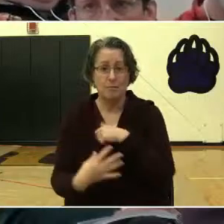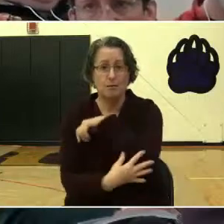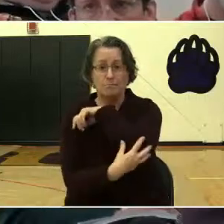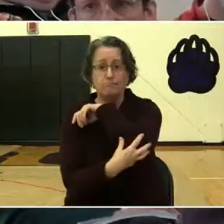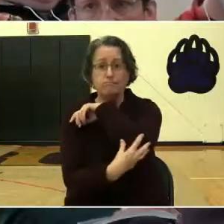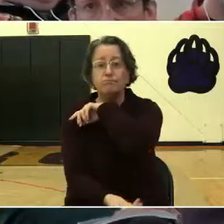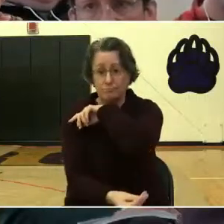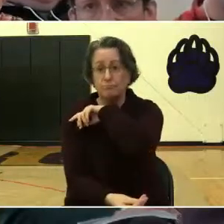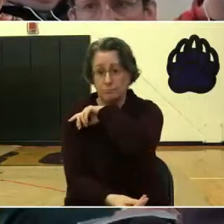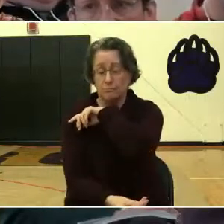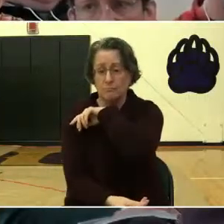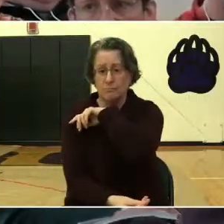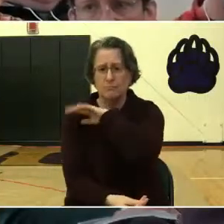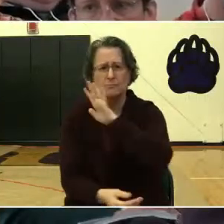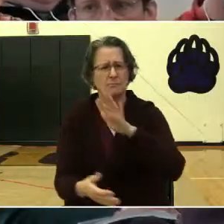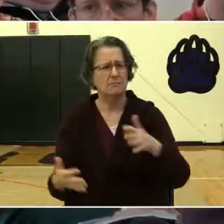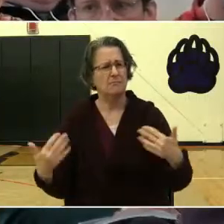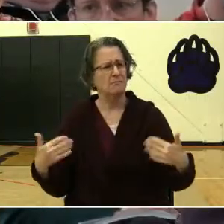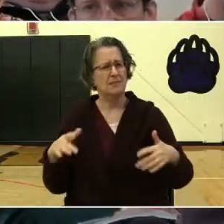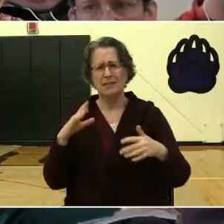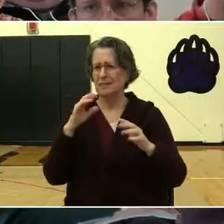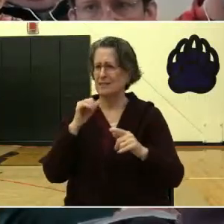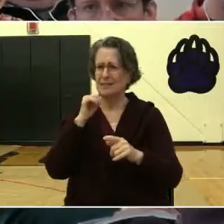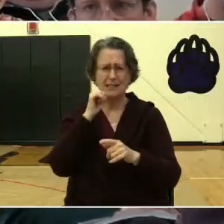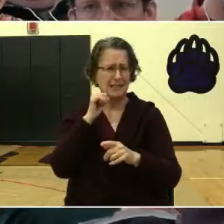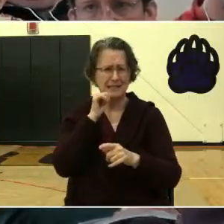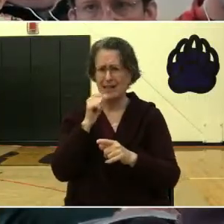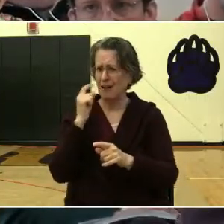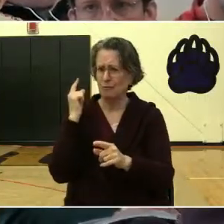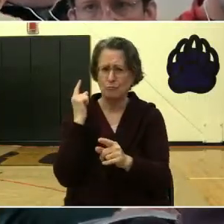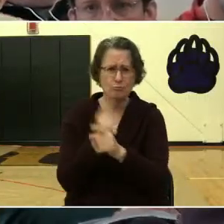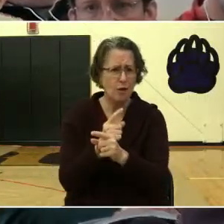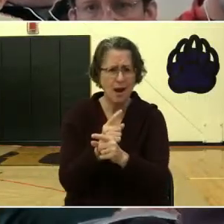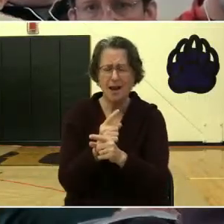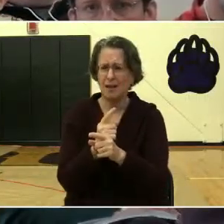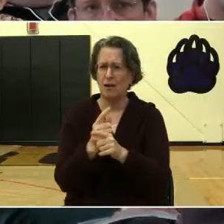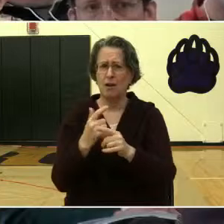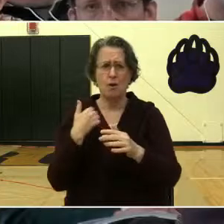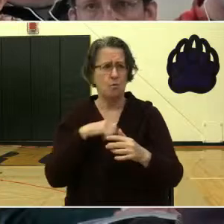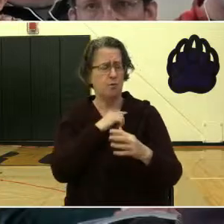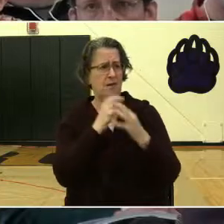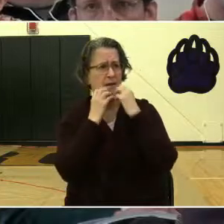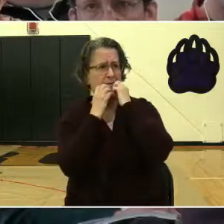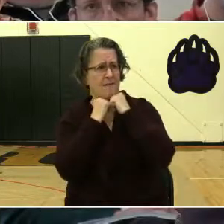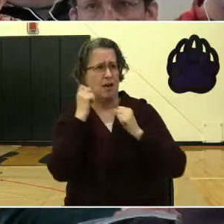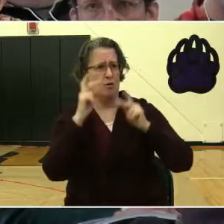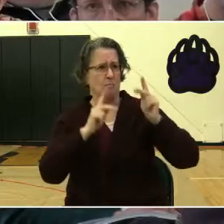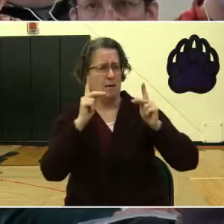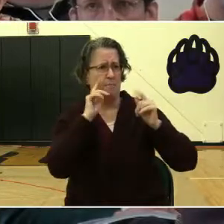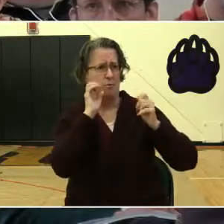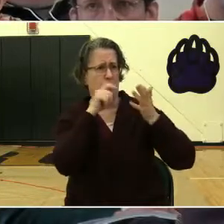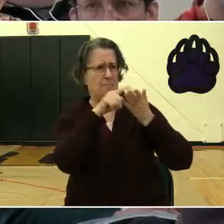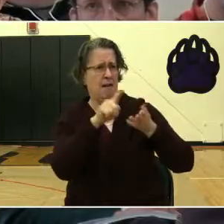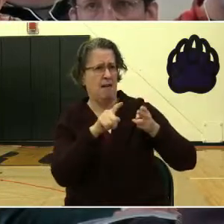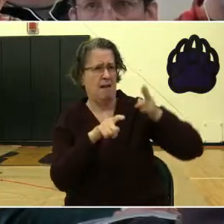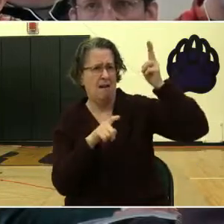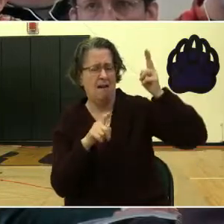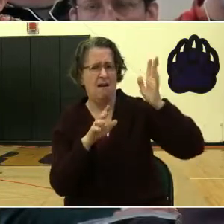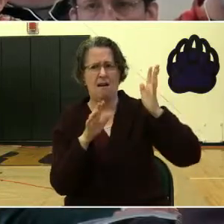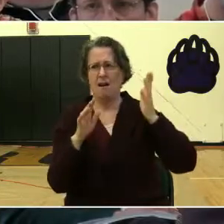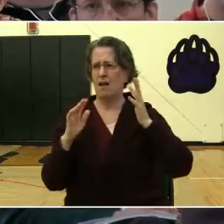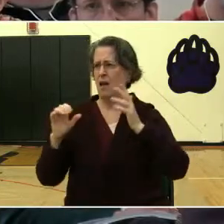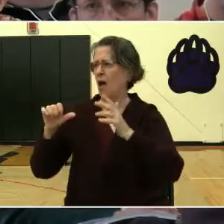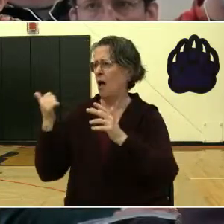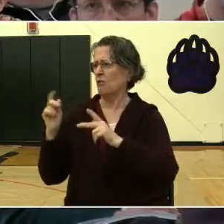issue it's about who we value who needs to be lifted up and who we represent and to me that's the